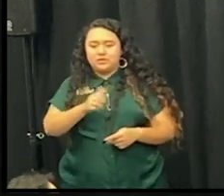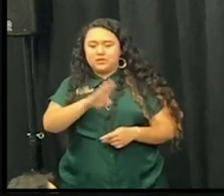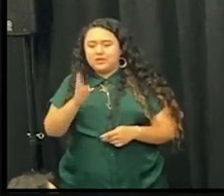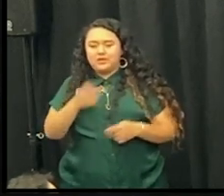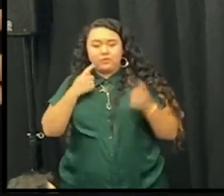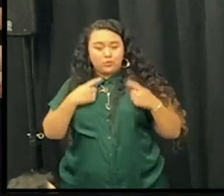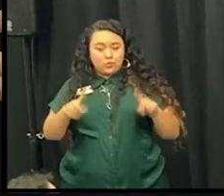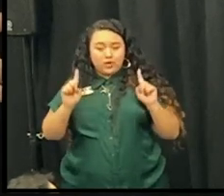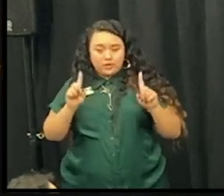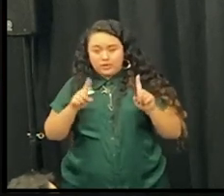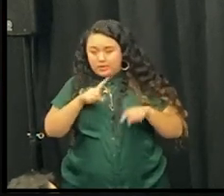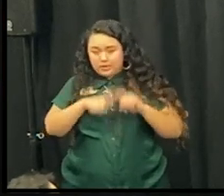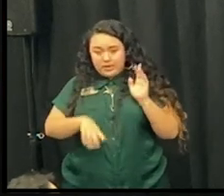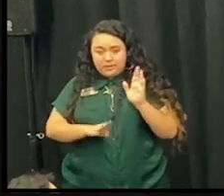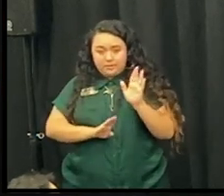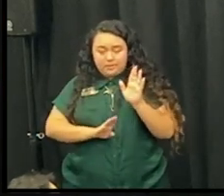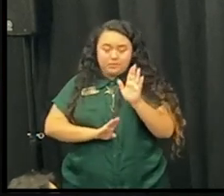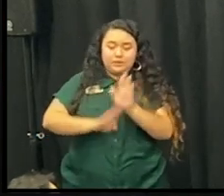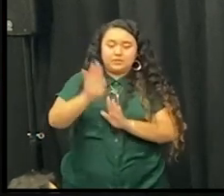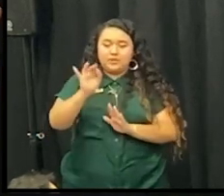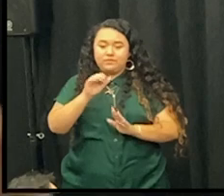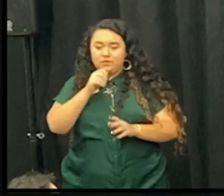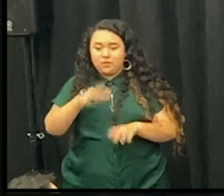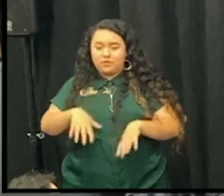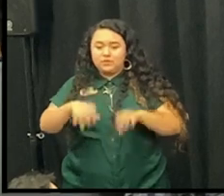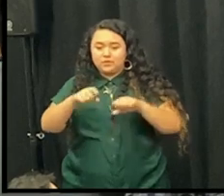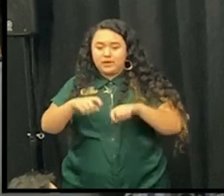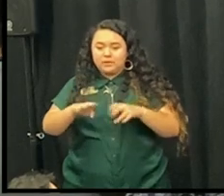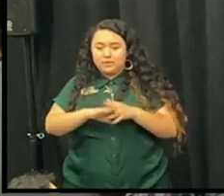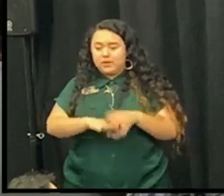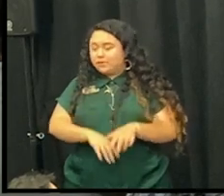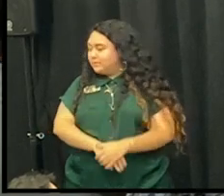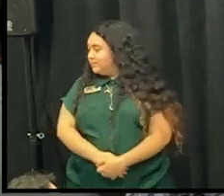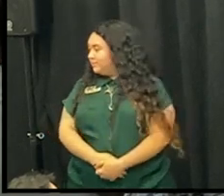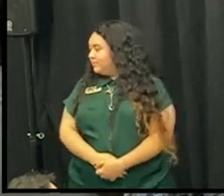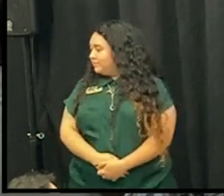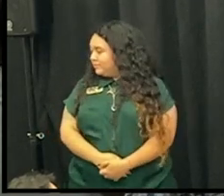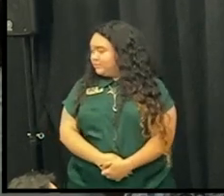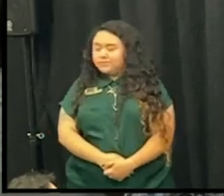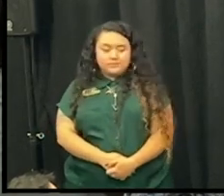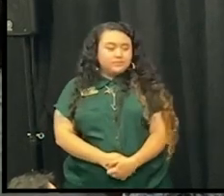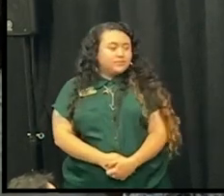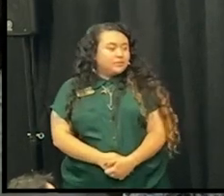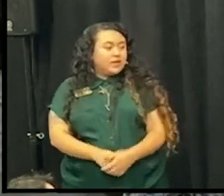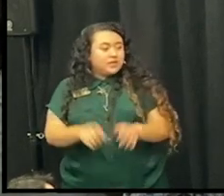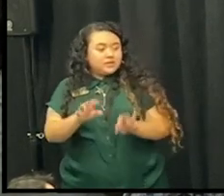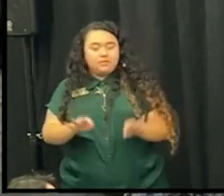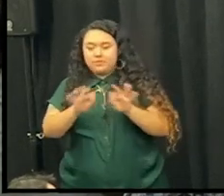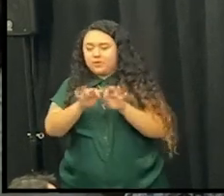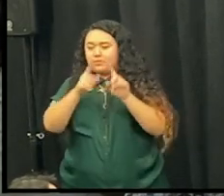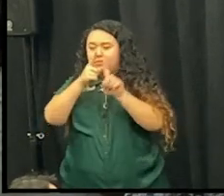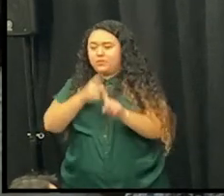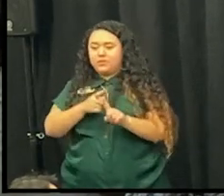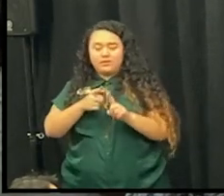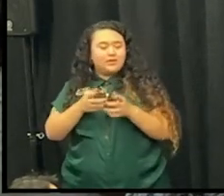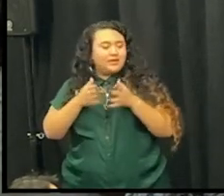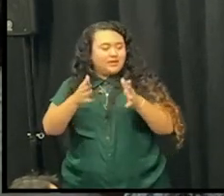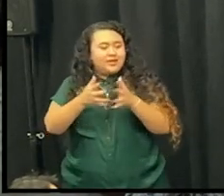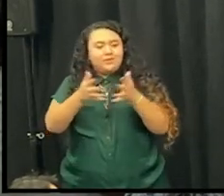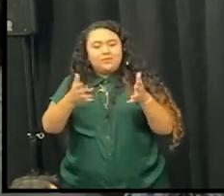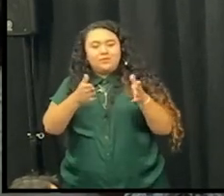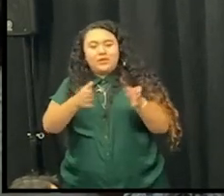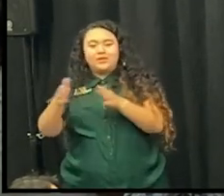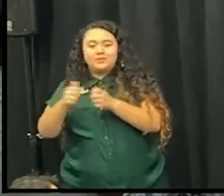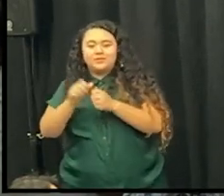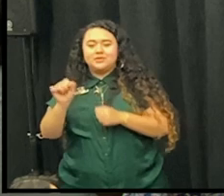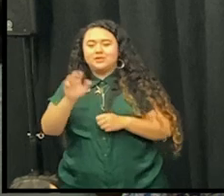gonna work. You can't persevere if you're not taking a break. That's such an important point, because in a lot of ways, I think with social media and